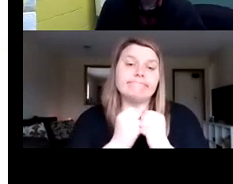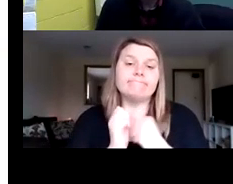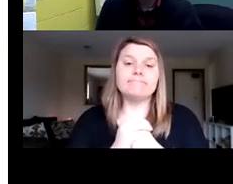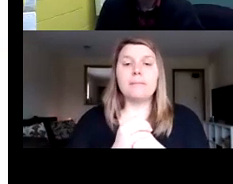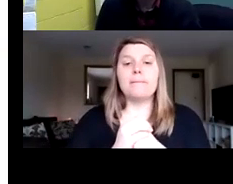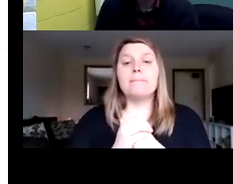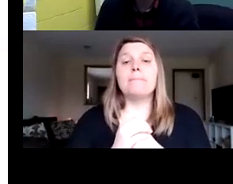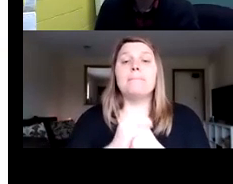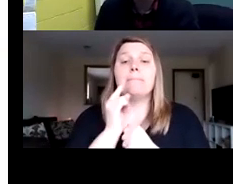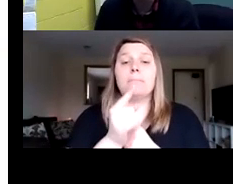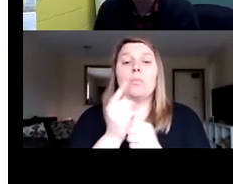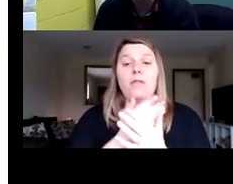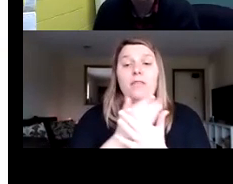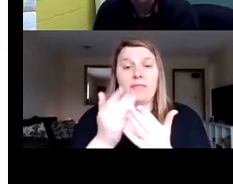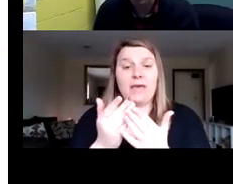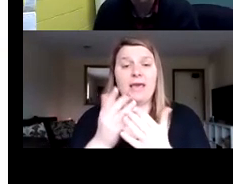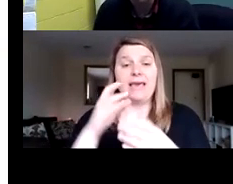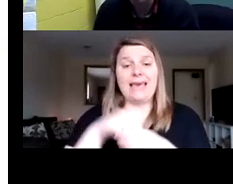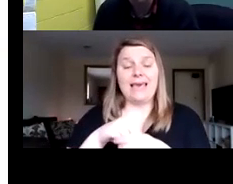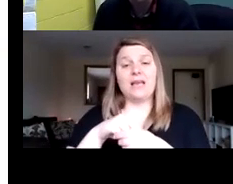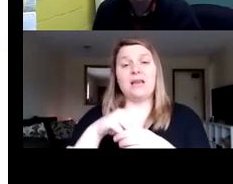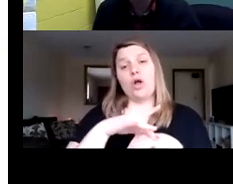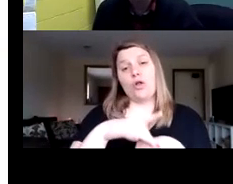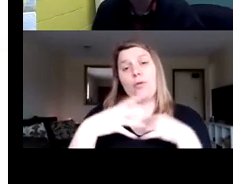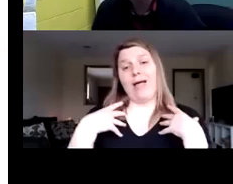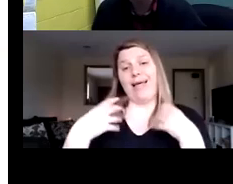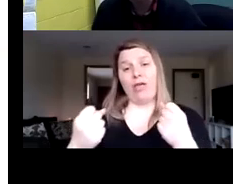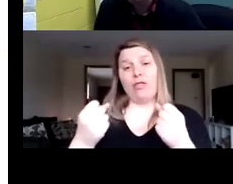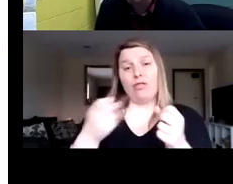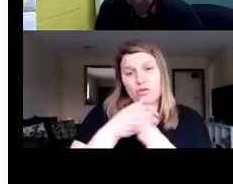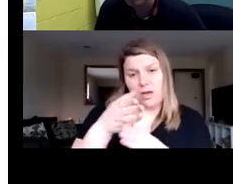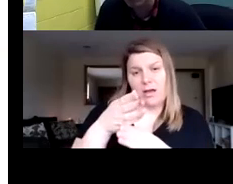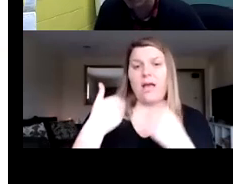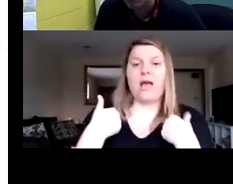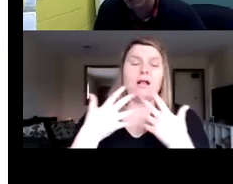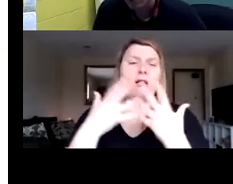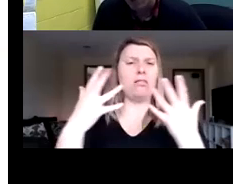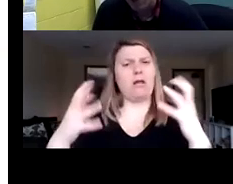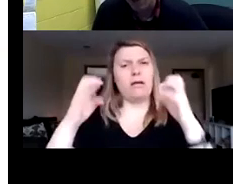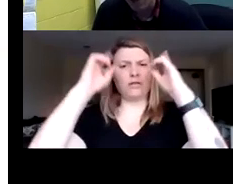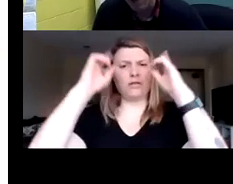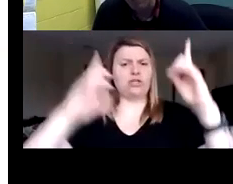One of those things in being in a global health track, I had a lot of formal education.